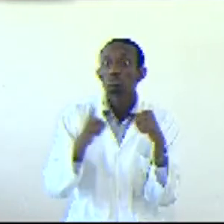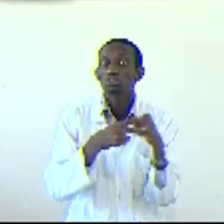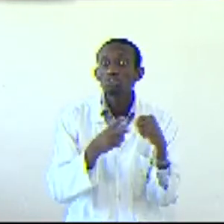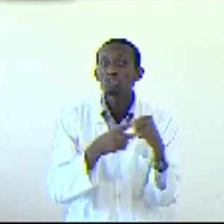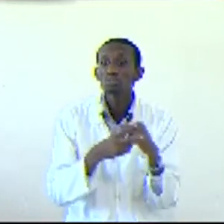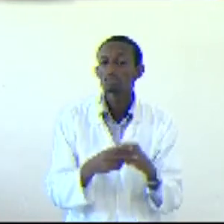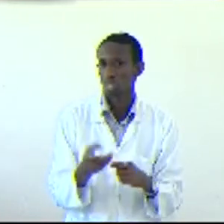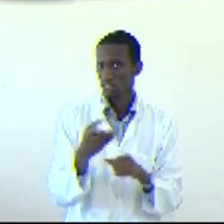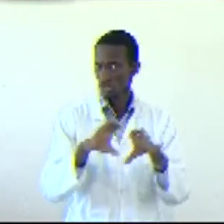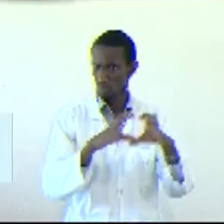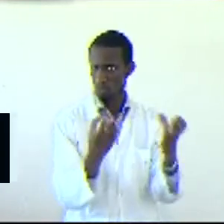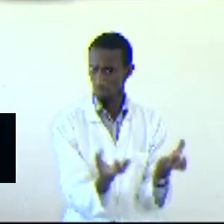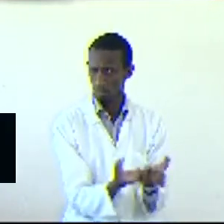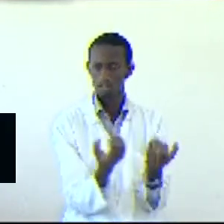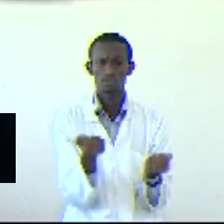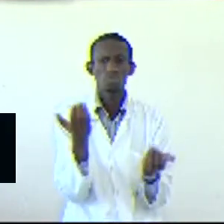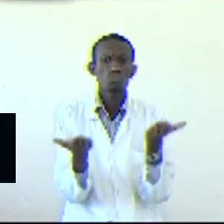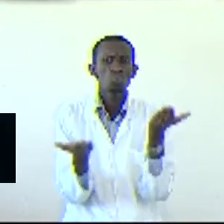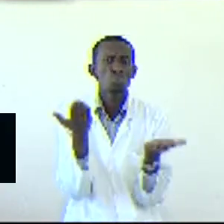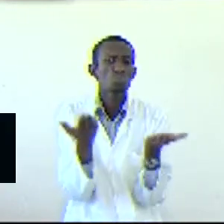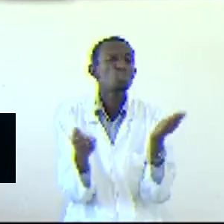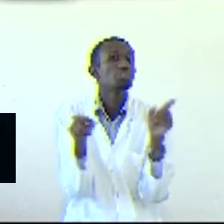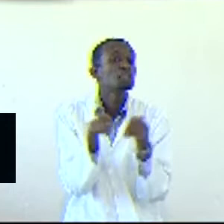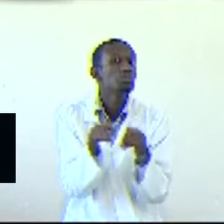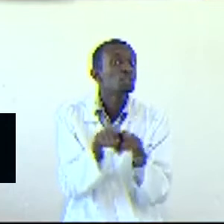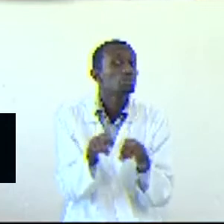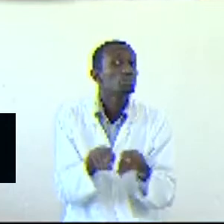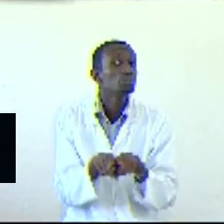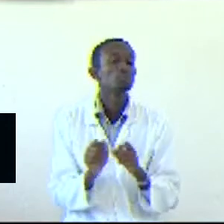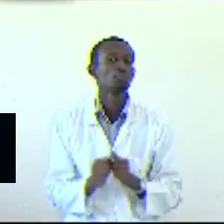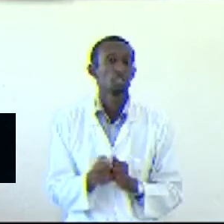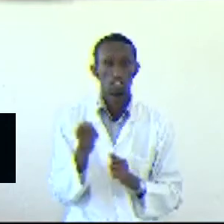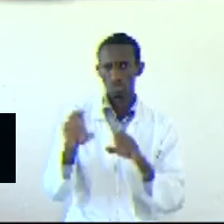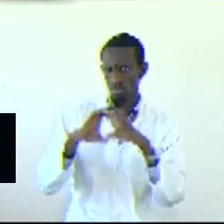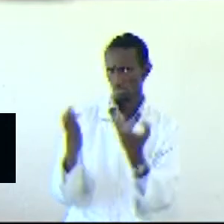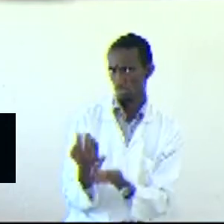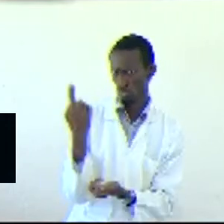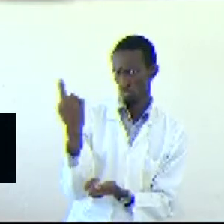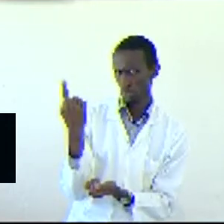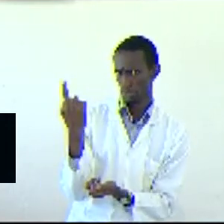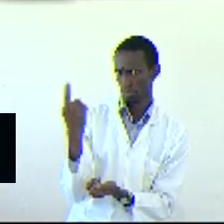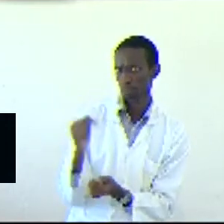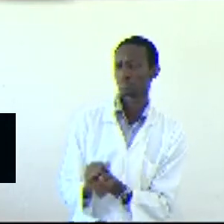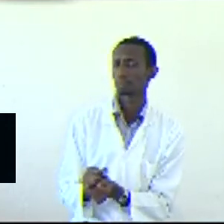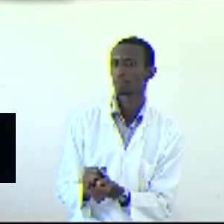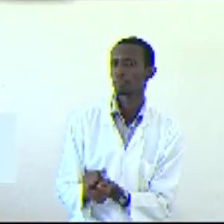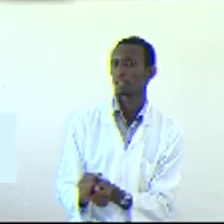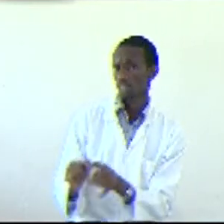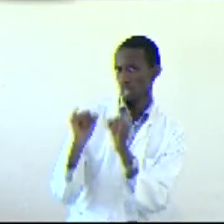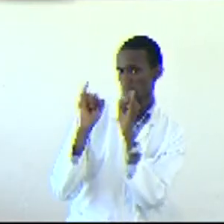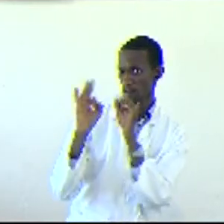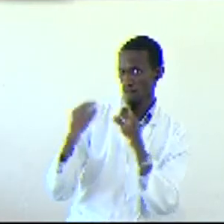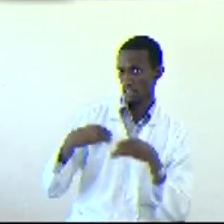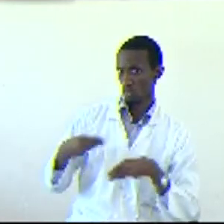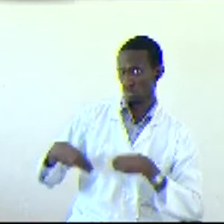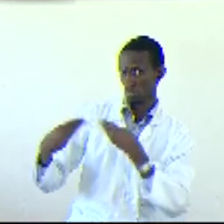the same kind as the one that I have shown you. So this is the one ball. So when I release this